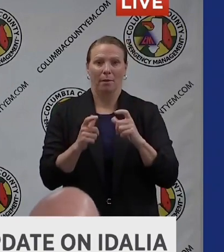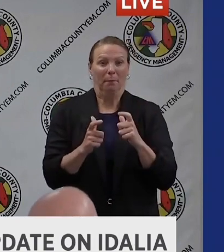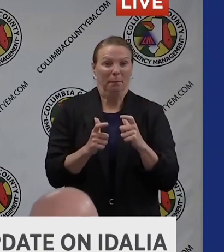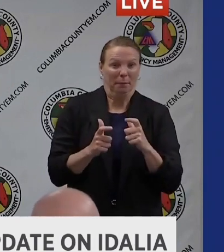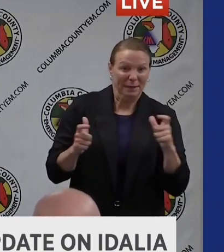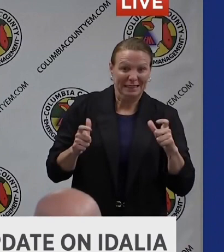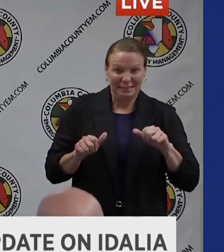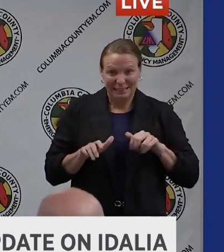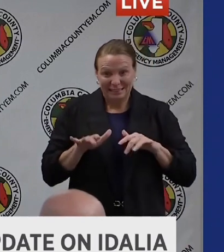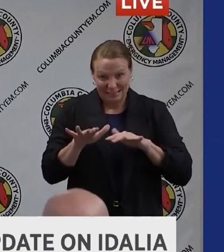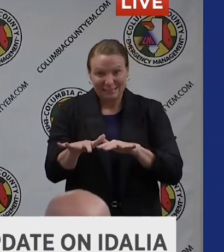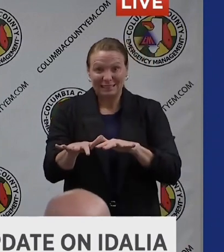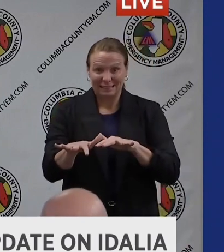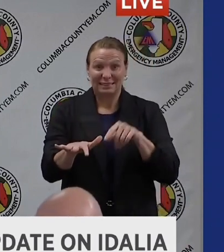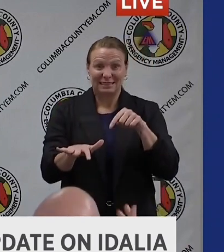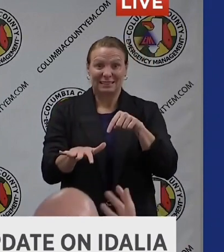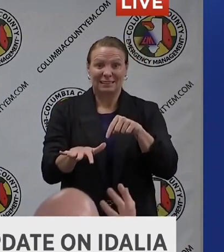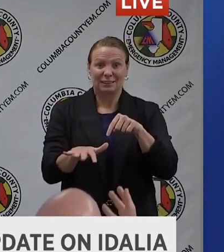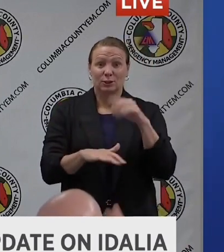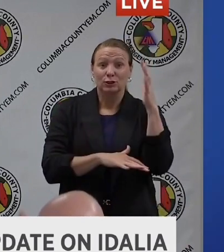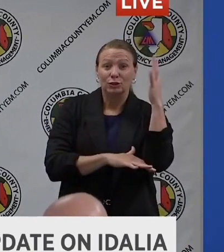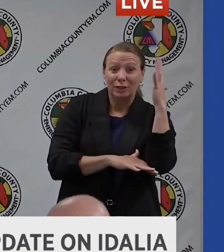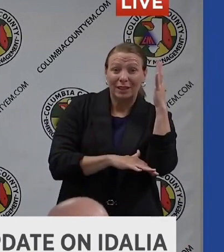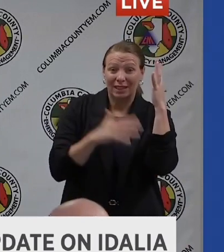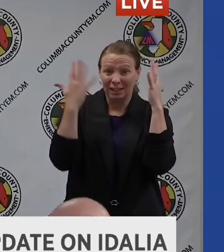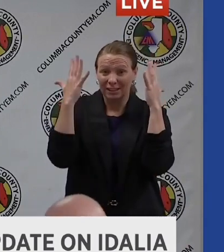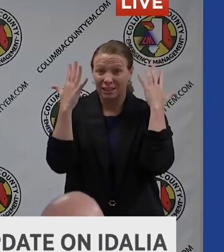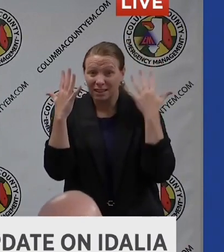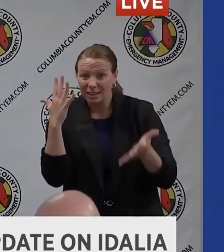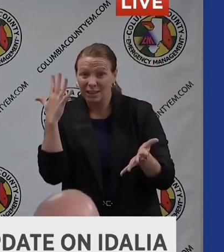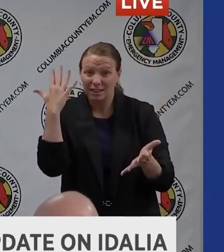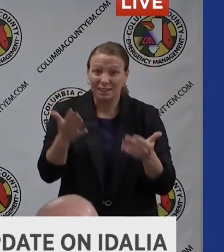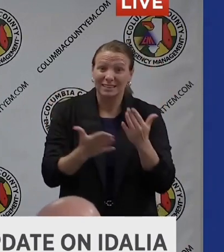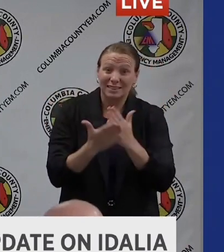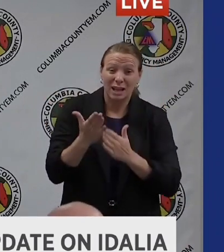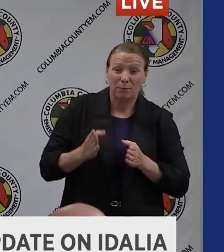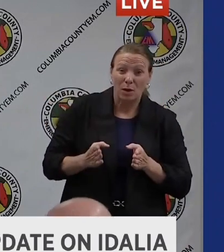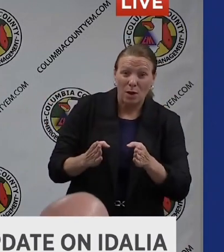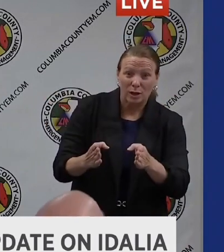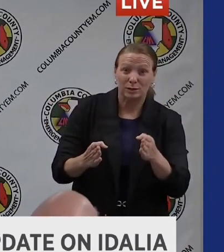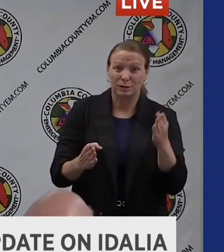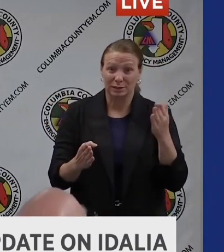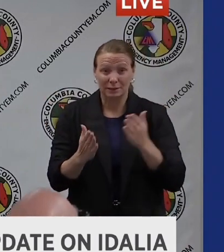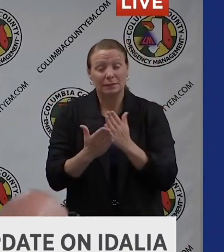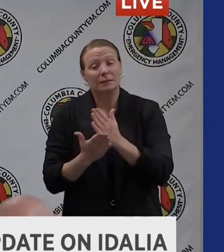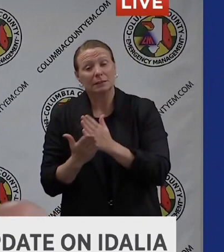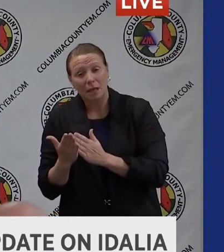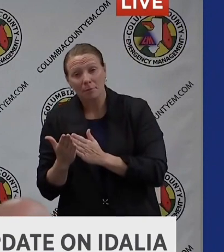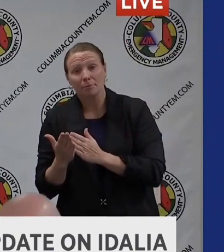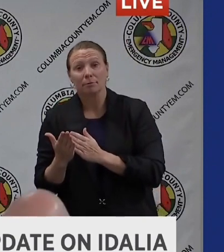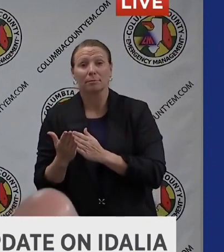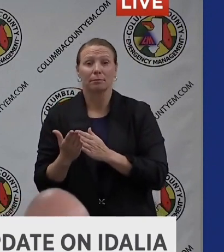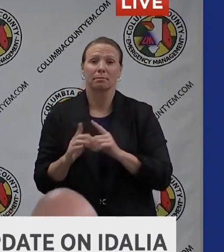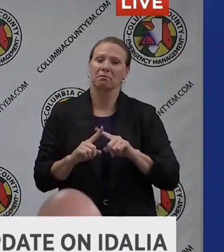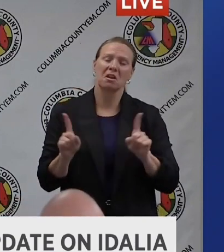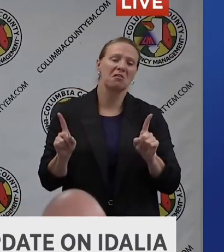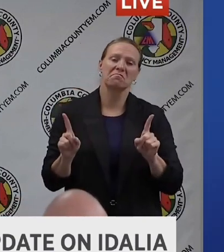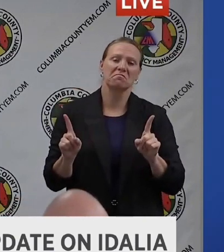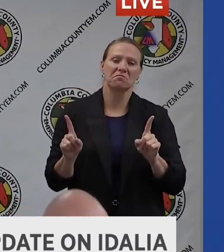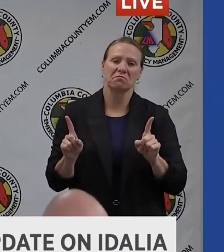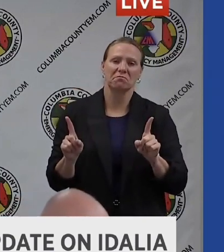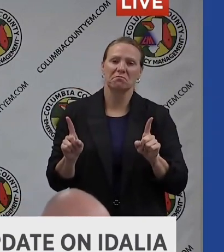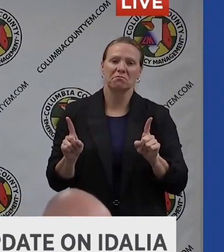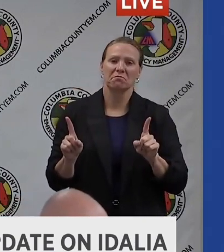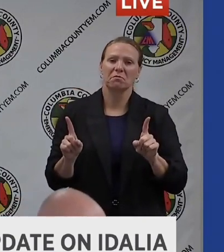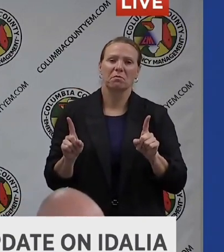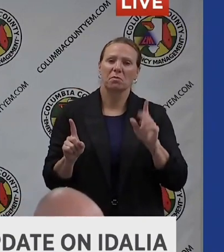the amount of tree debris and some of the others on the road, while there was definitely some, it's probably not going to